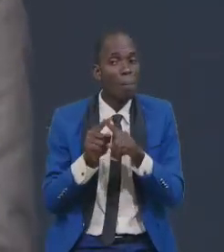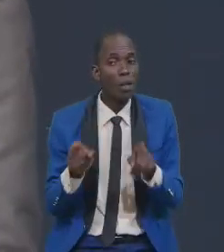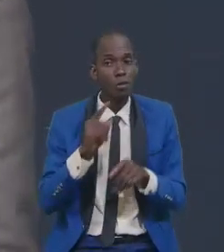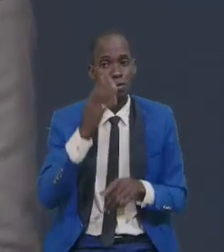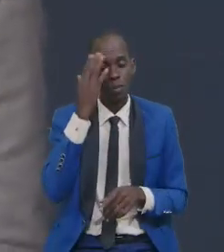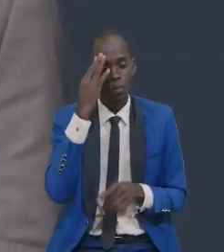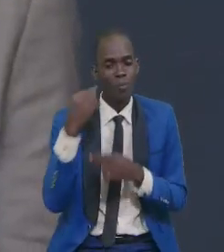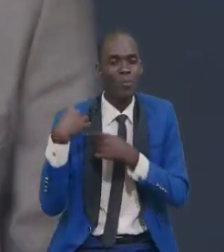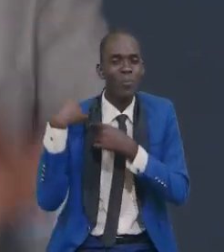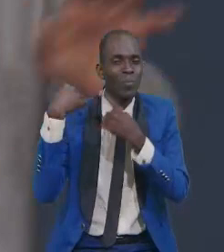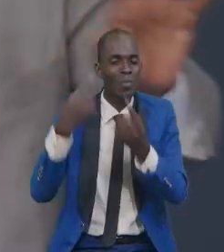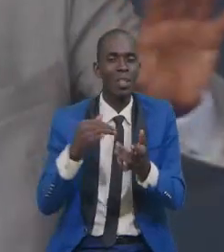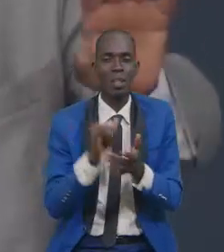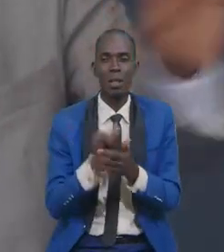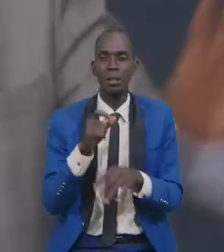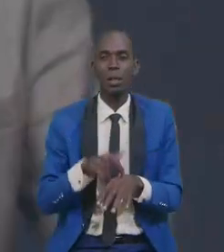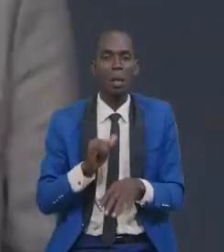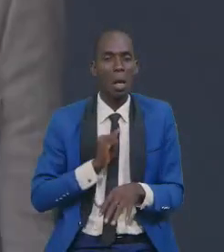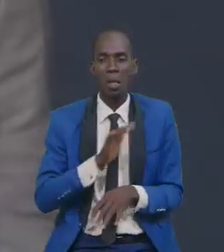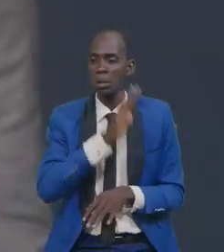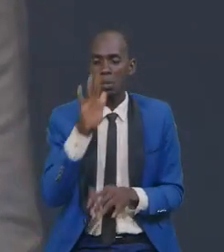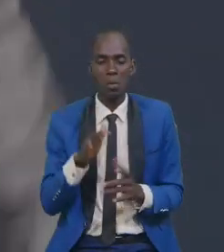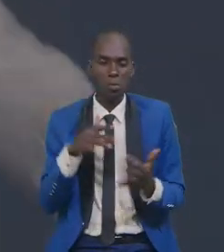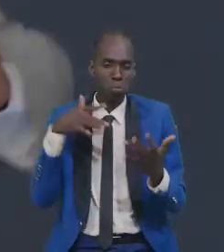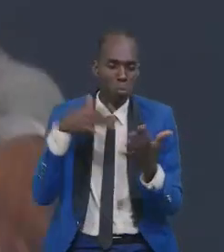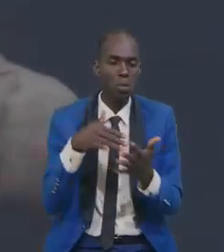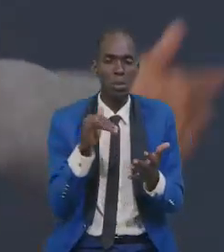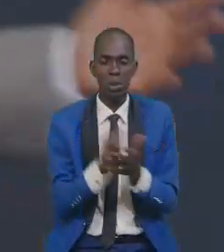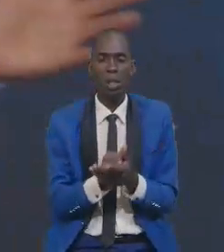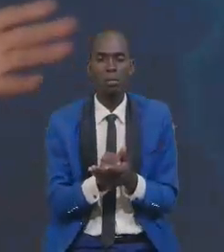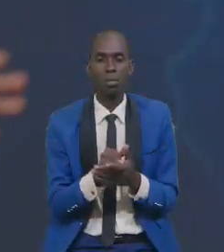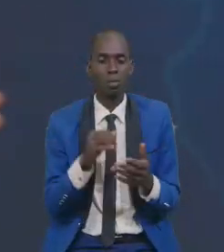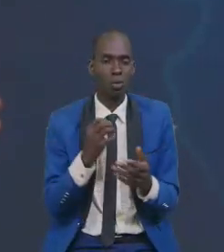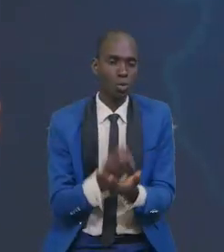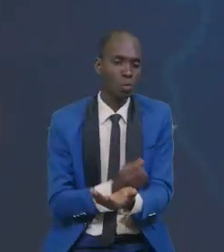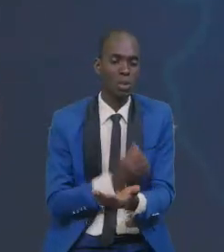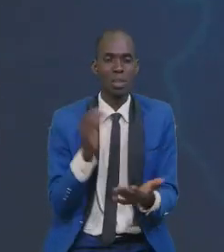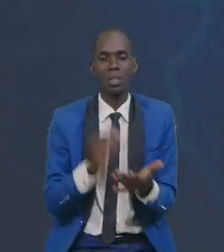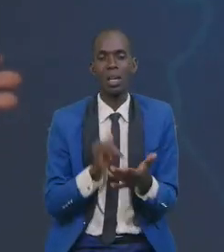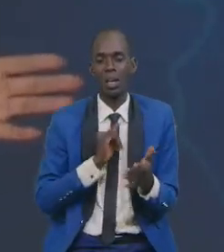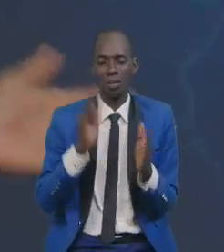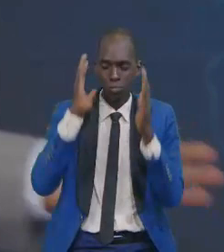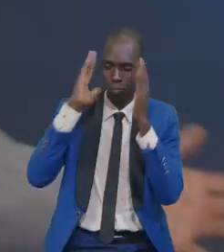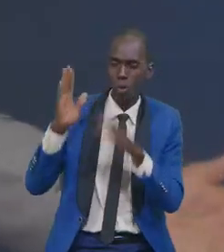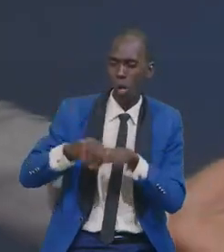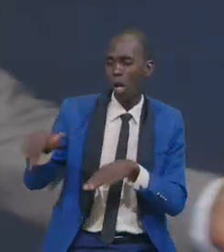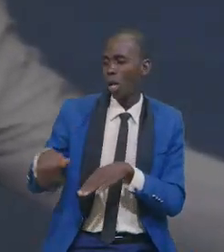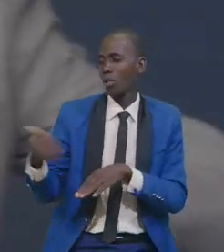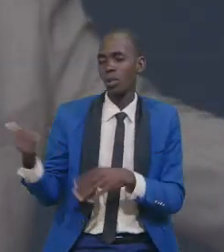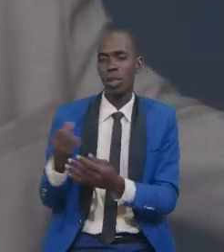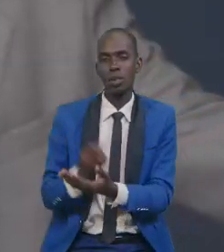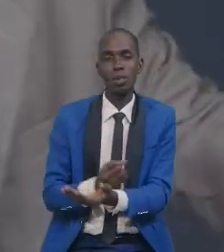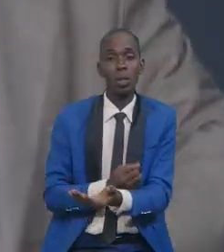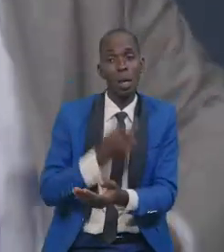that time, I didn't study that subject again. I've shifted to another subject. And because I